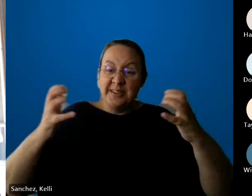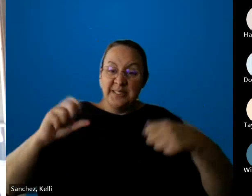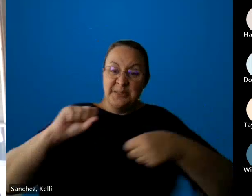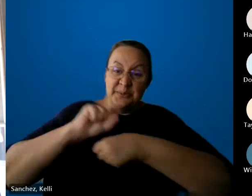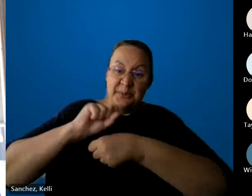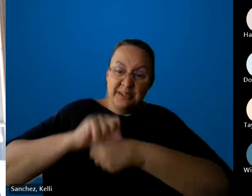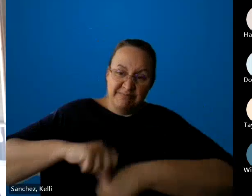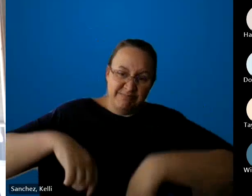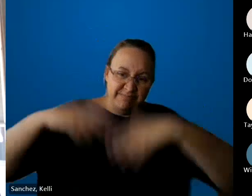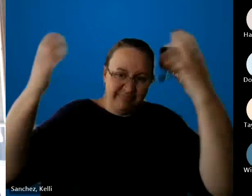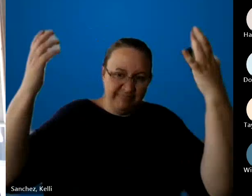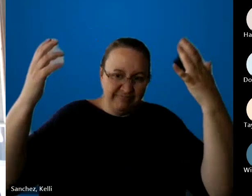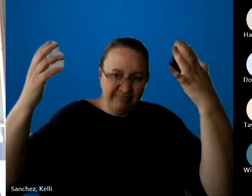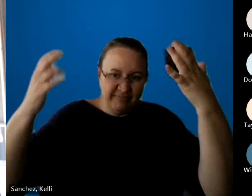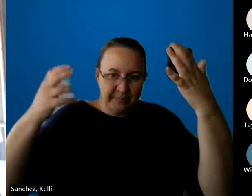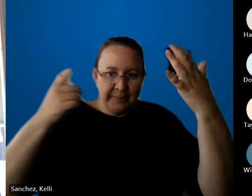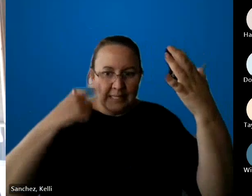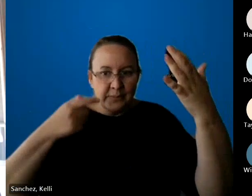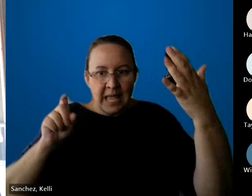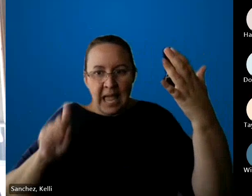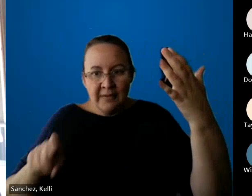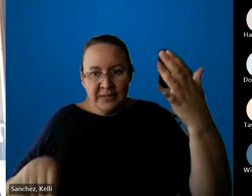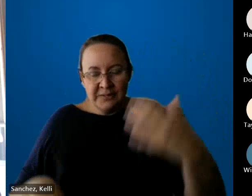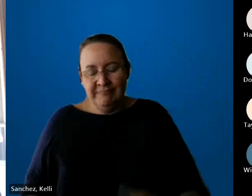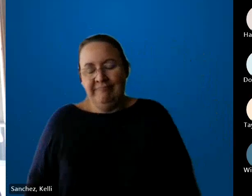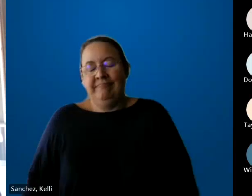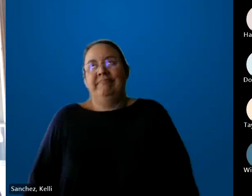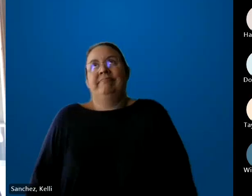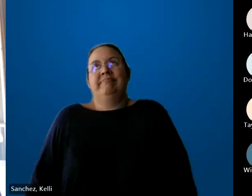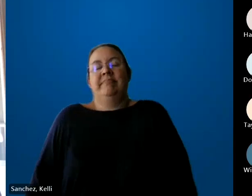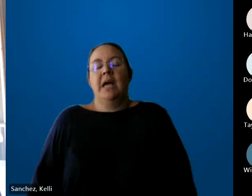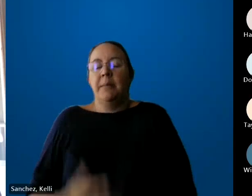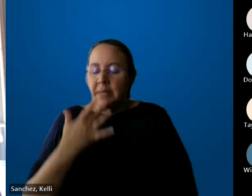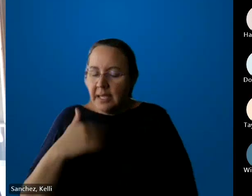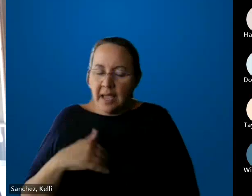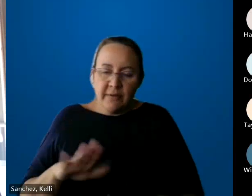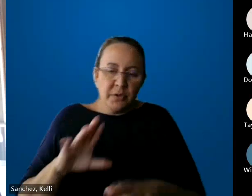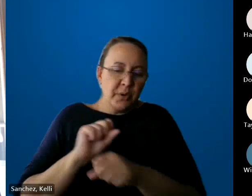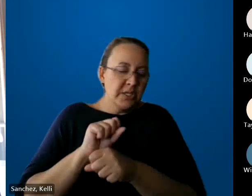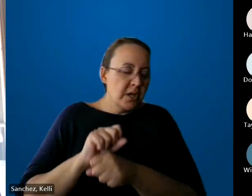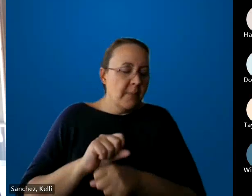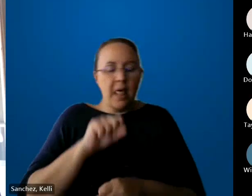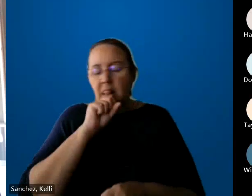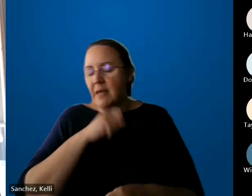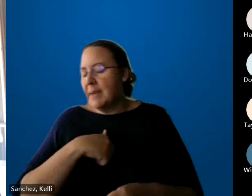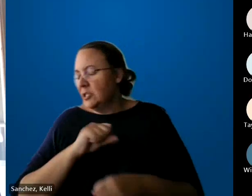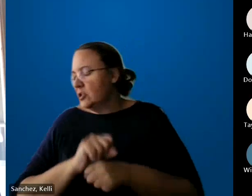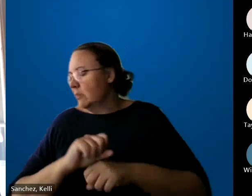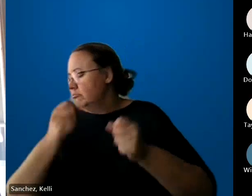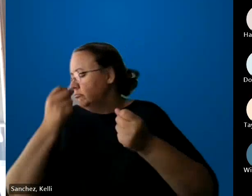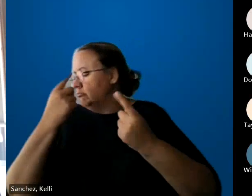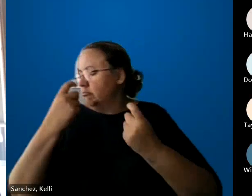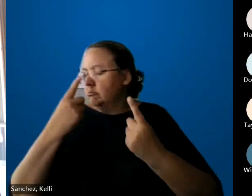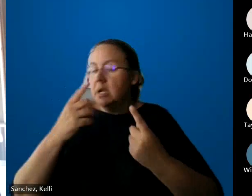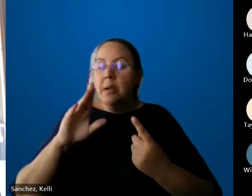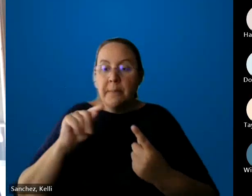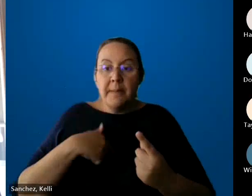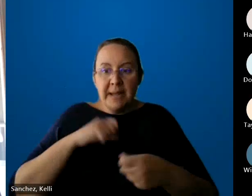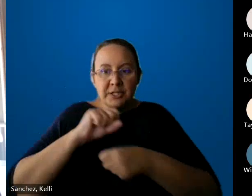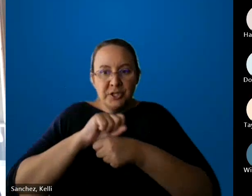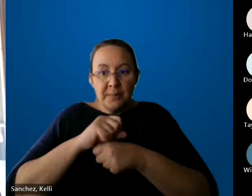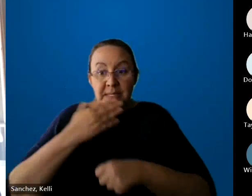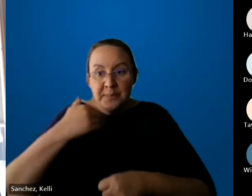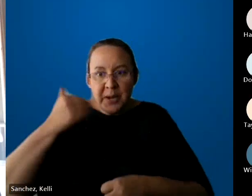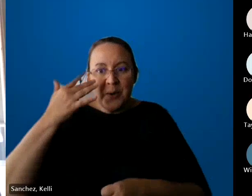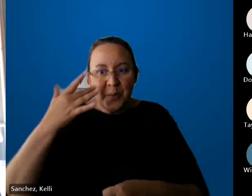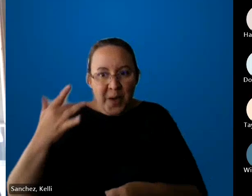I mean, we work because we have to. And I mean, I'm lucky that I have a great job and I love my job and all of that stuff. But my job is made better by